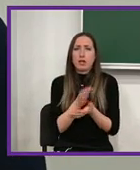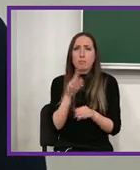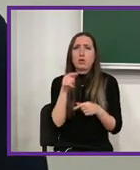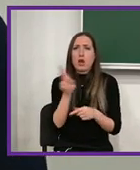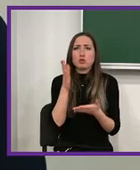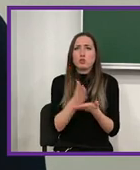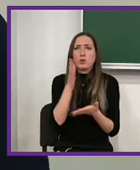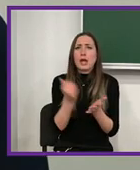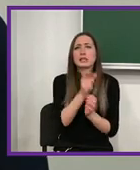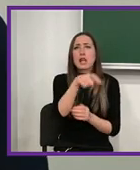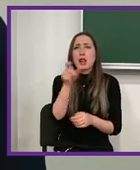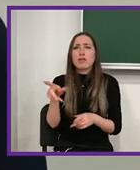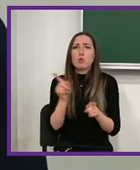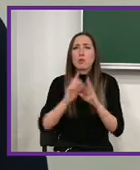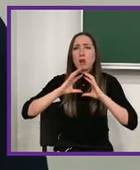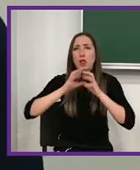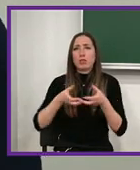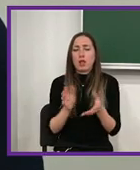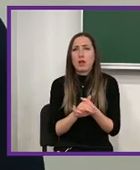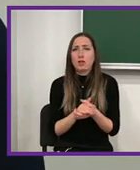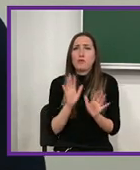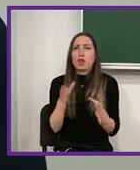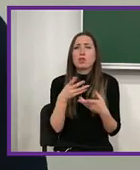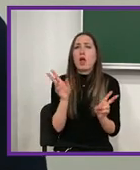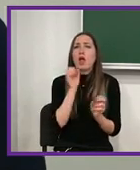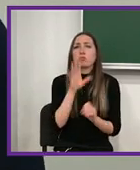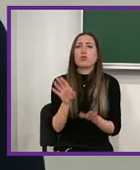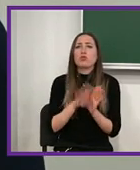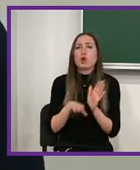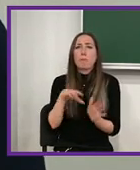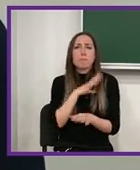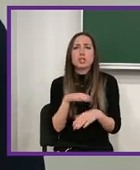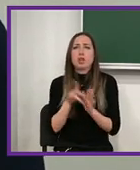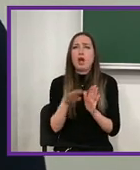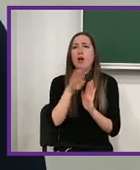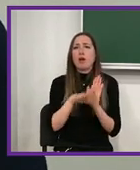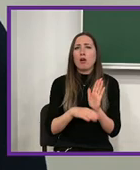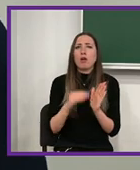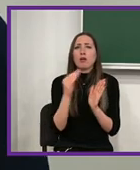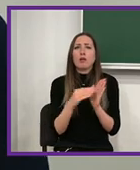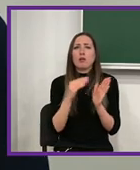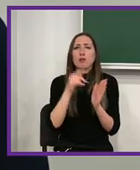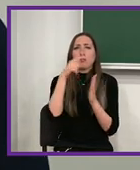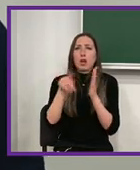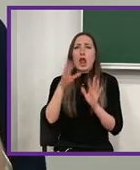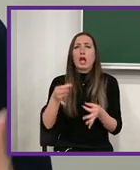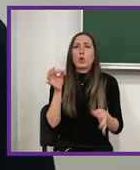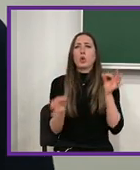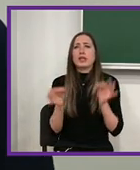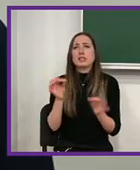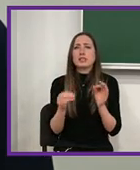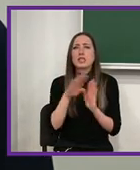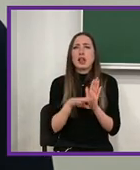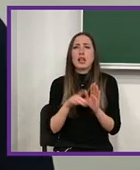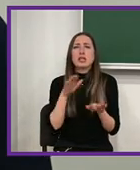slavish and dogmatic application of legal standards and doing only what the bare minimum of the law requires, rather than in kind